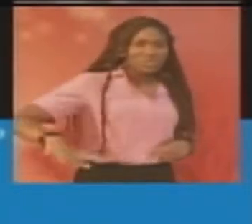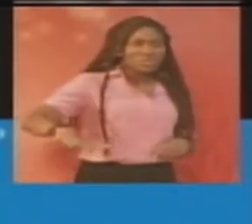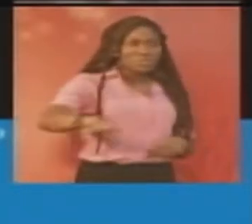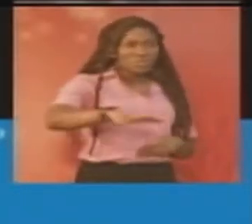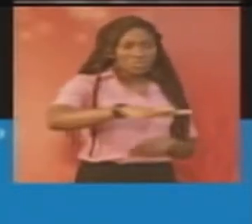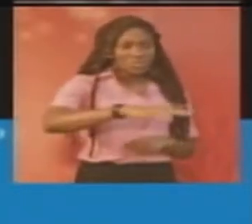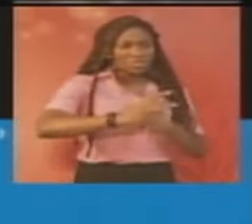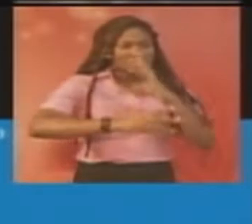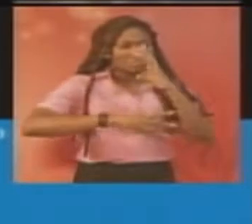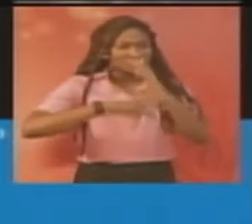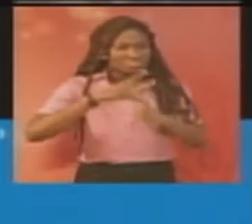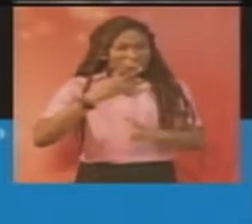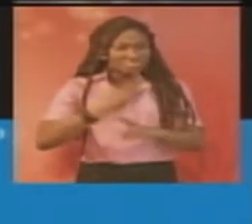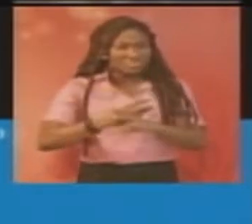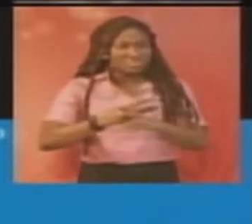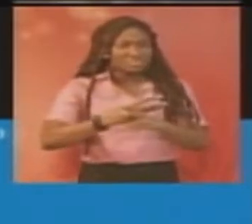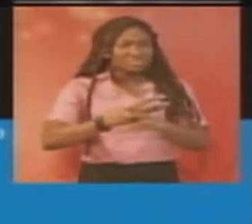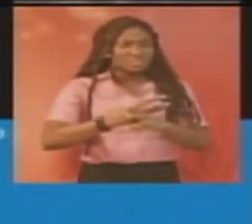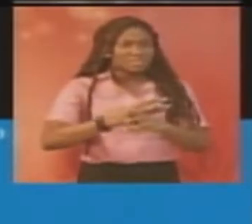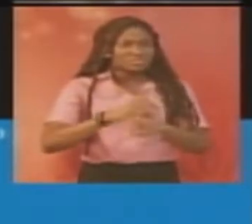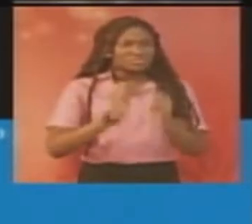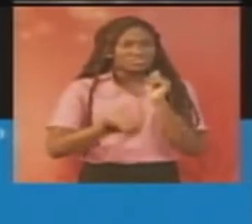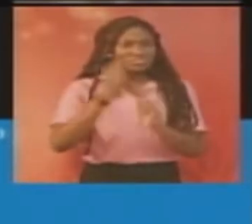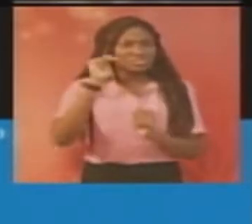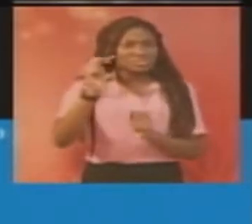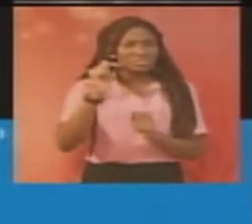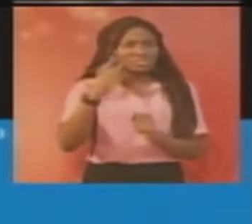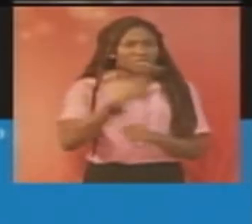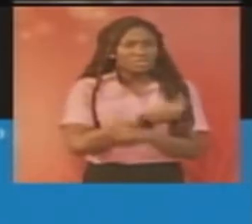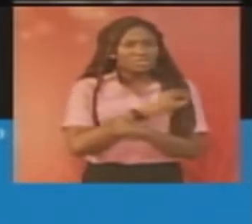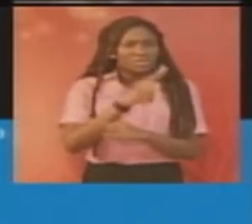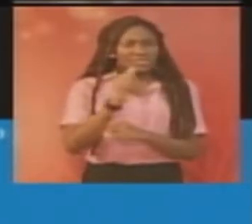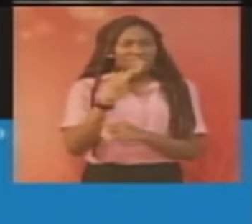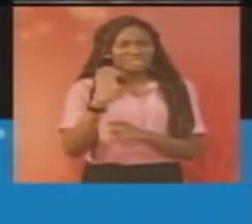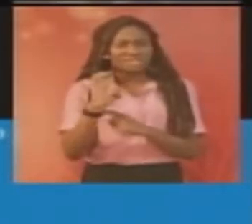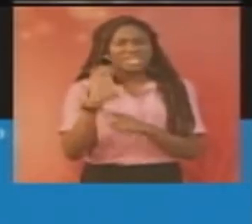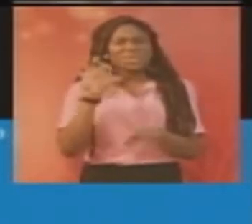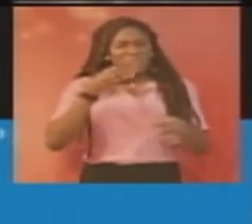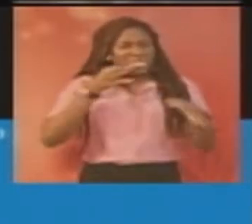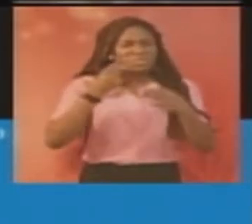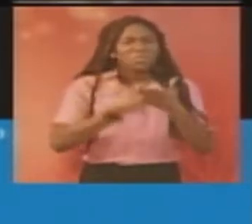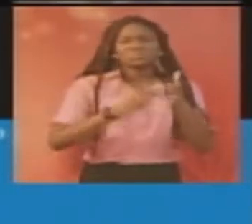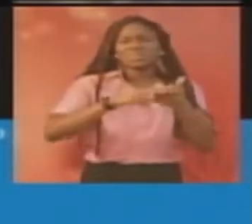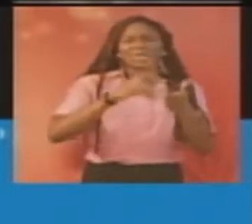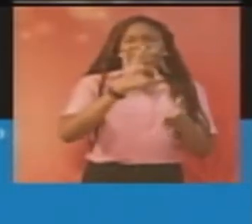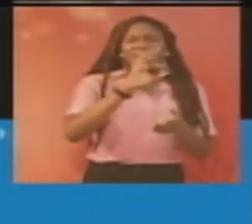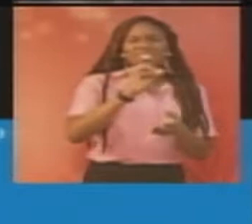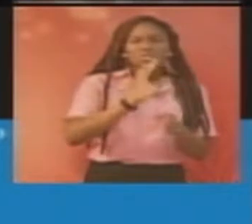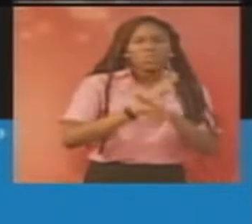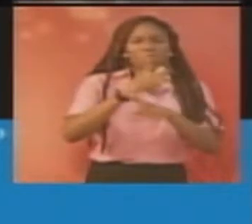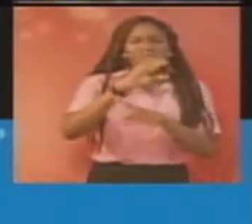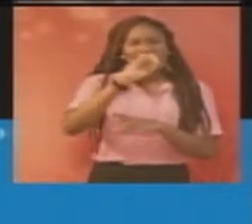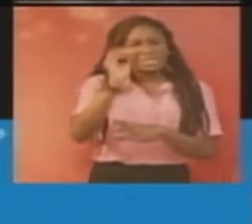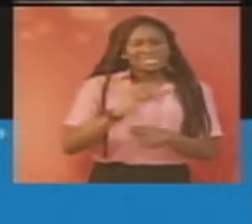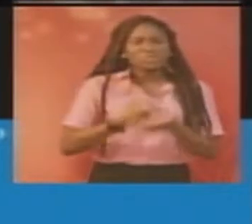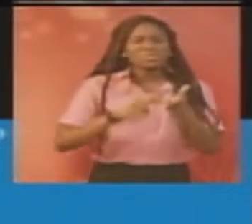certain for certain viruses, etc.? Can you just break it down for me so we can understand it better? Thank